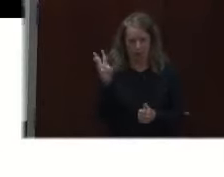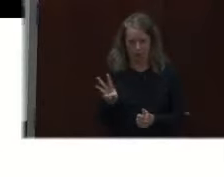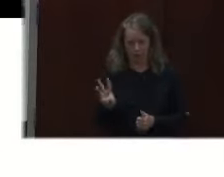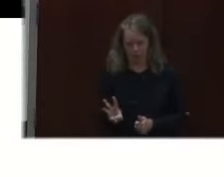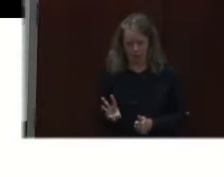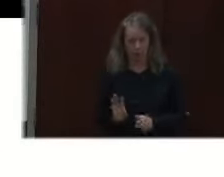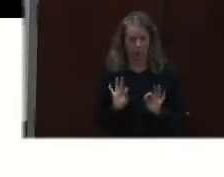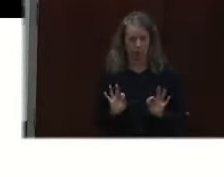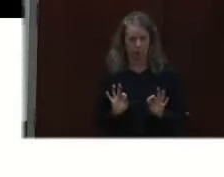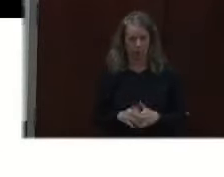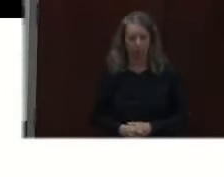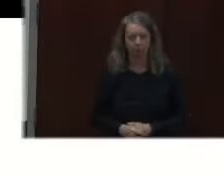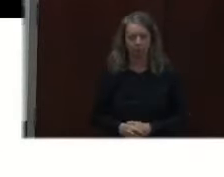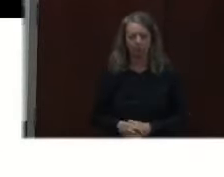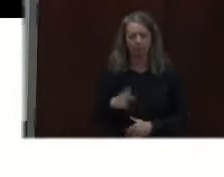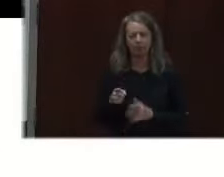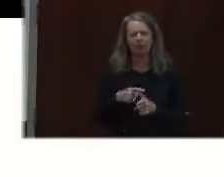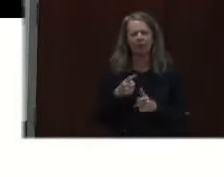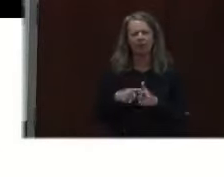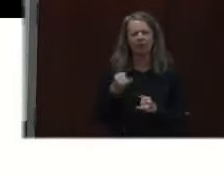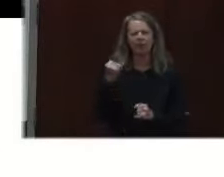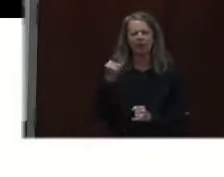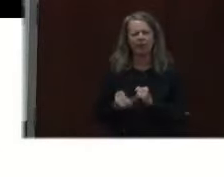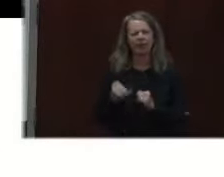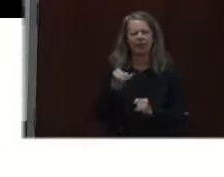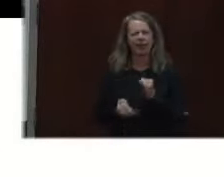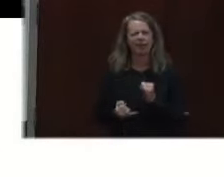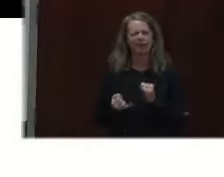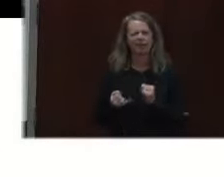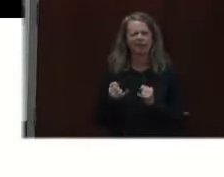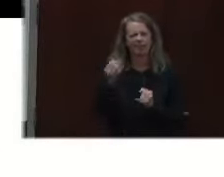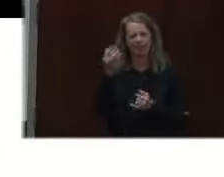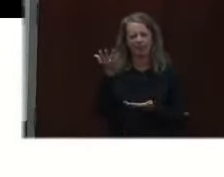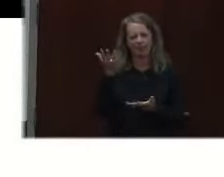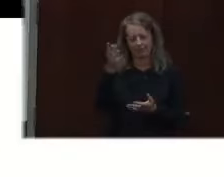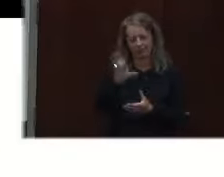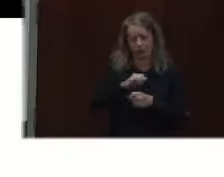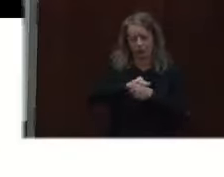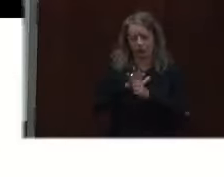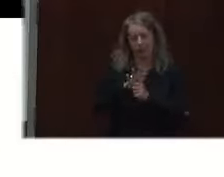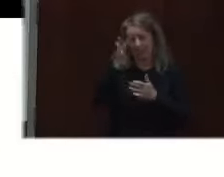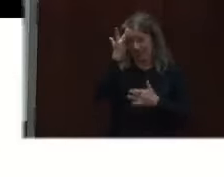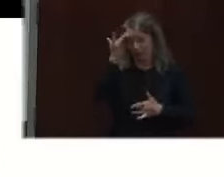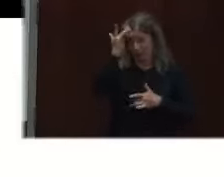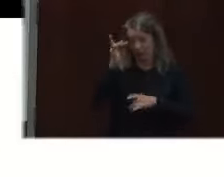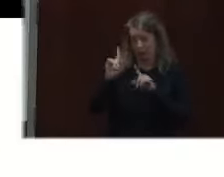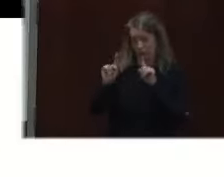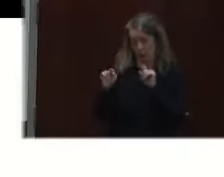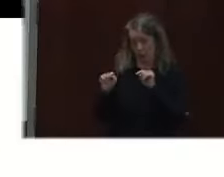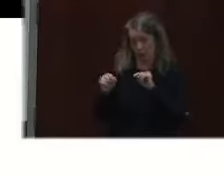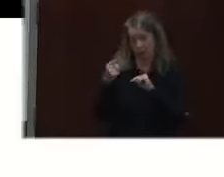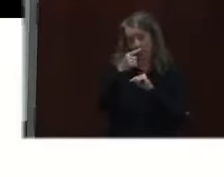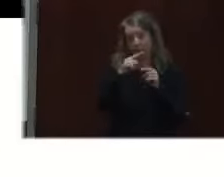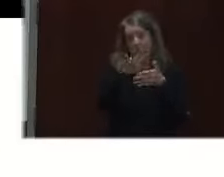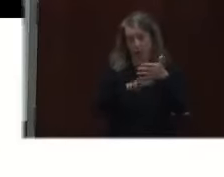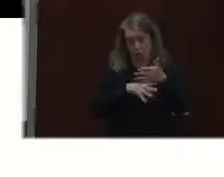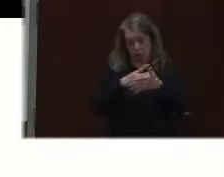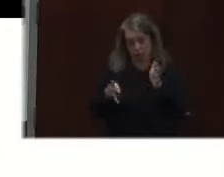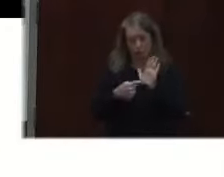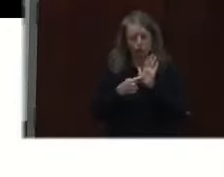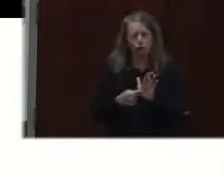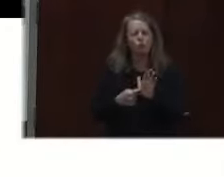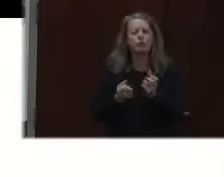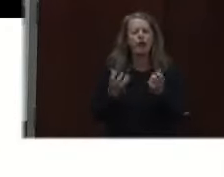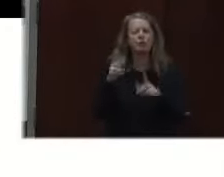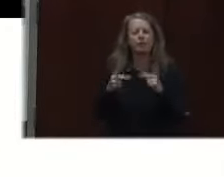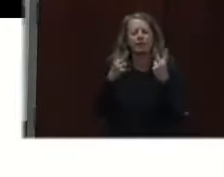And lastly, I'm going to share just the COVID-like illness report. This graph shows the percent of emergency department